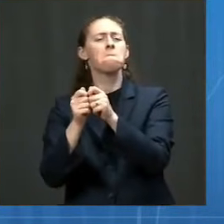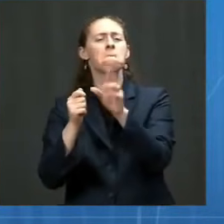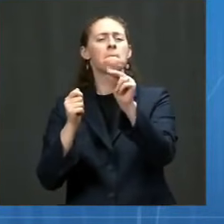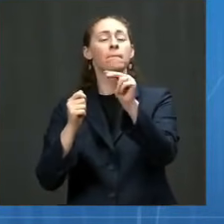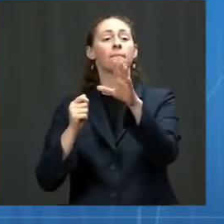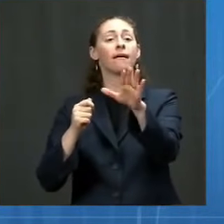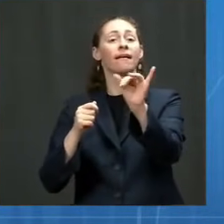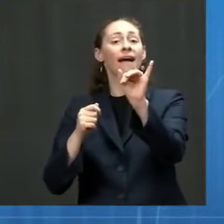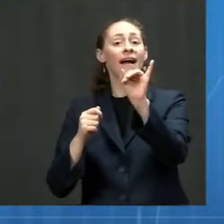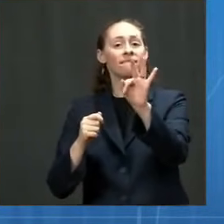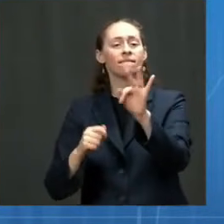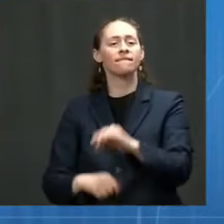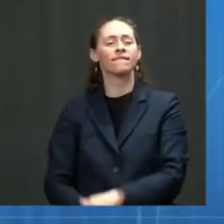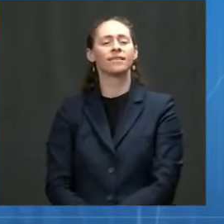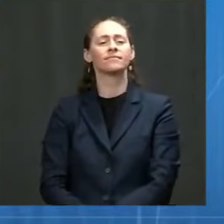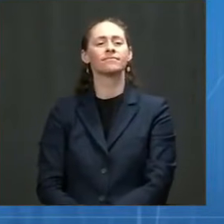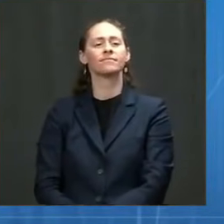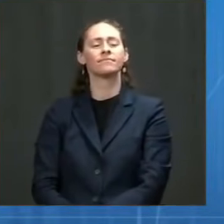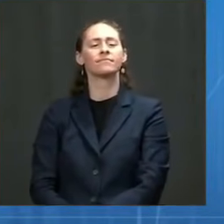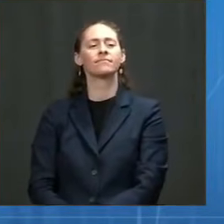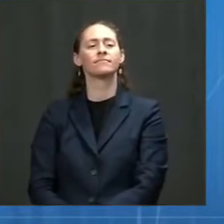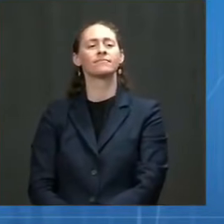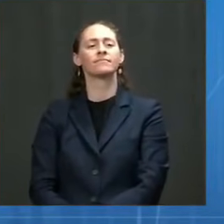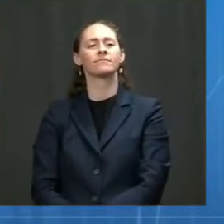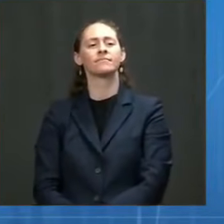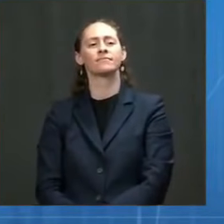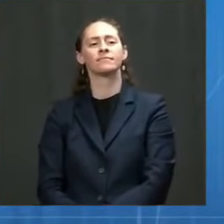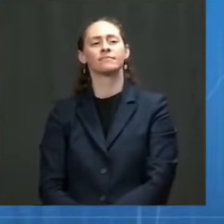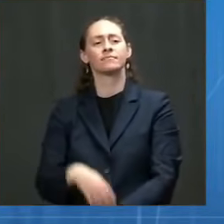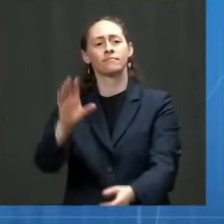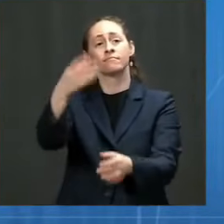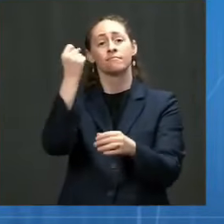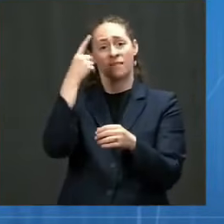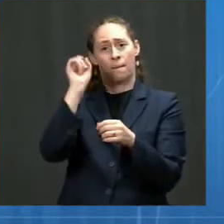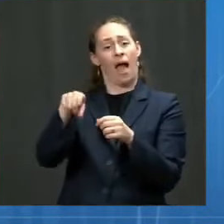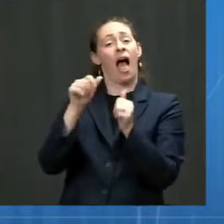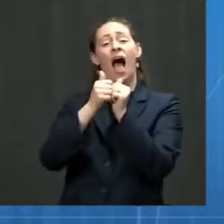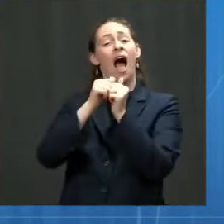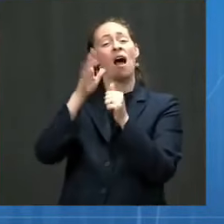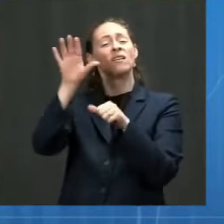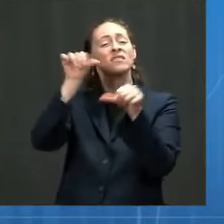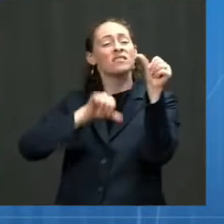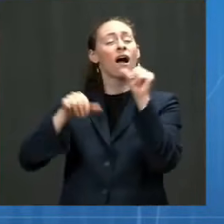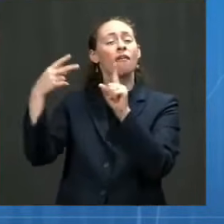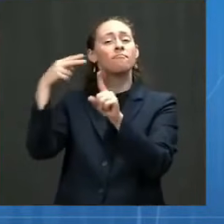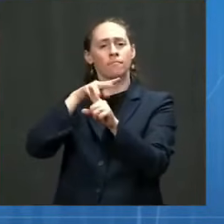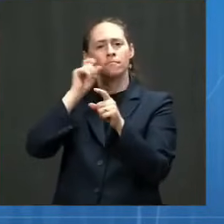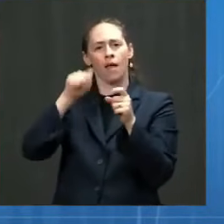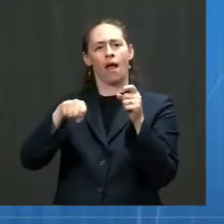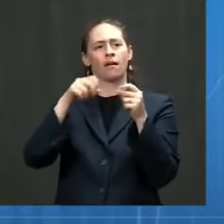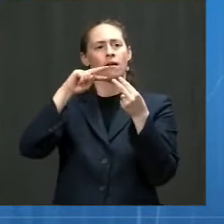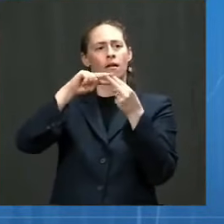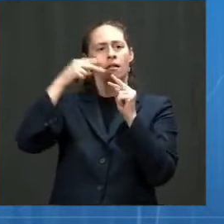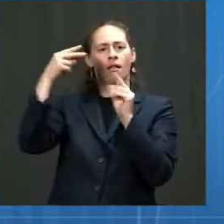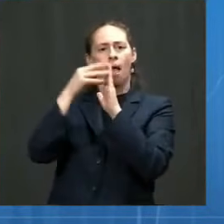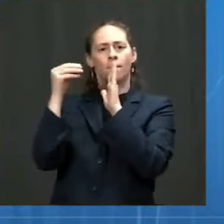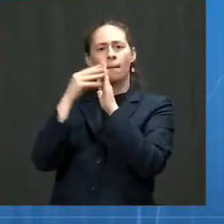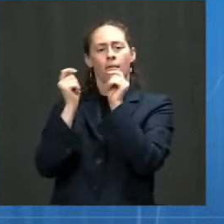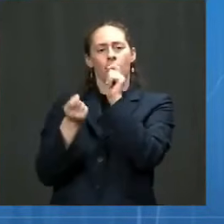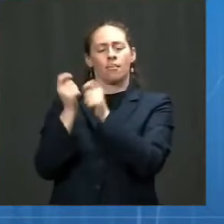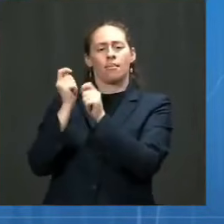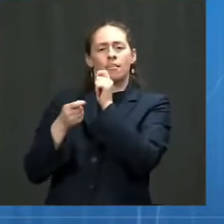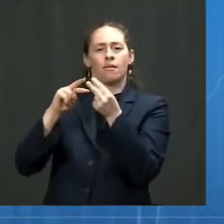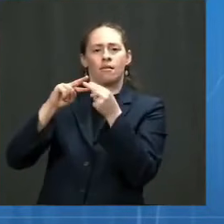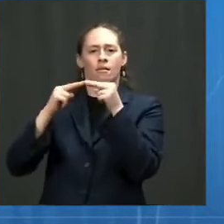you're proposing could happen would be to get as many people vaccinated as quickly as we possibly